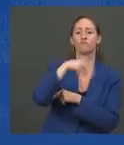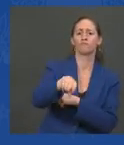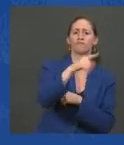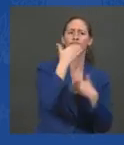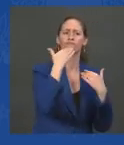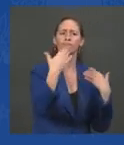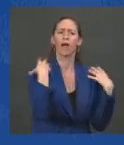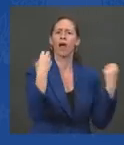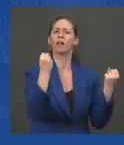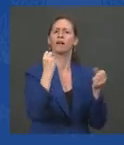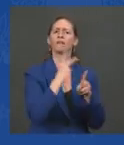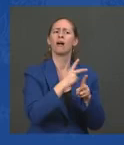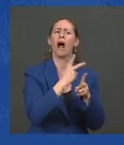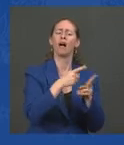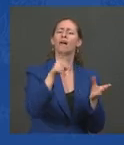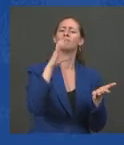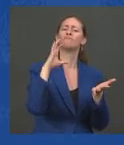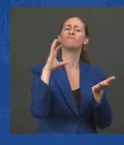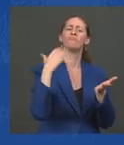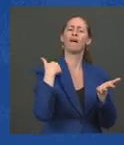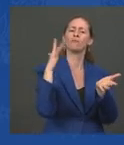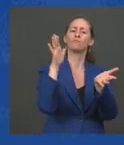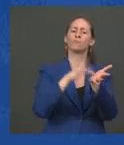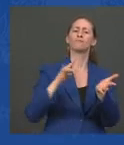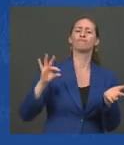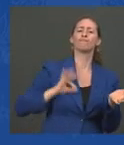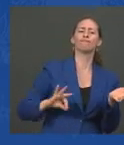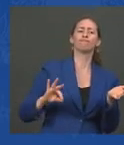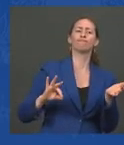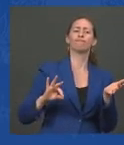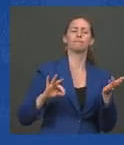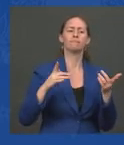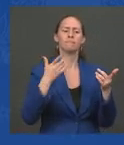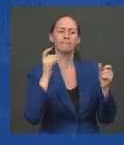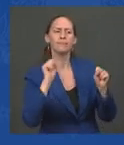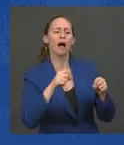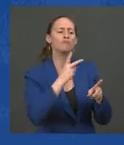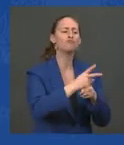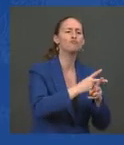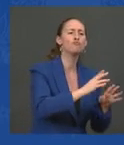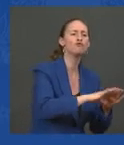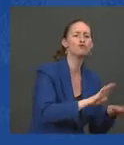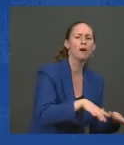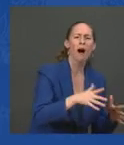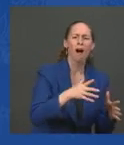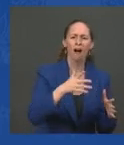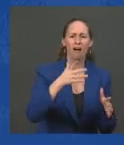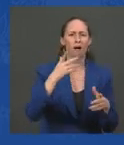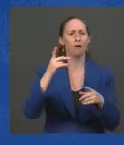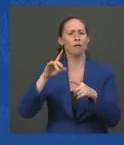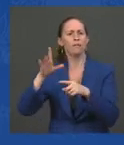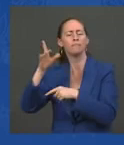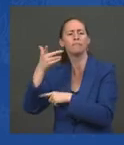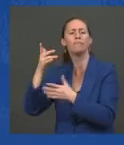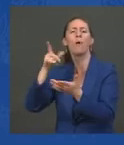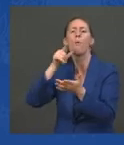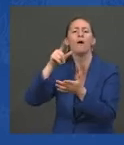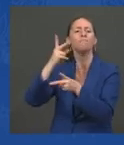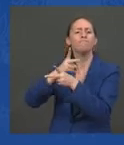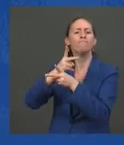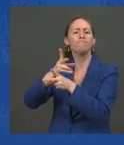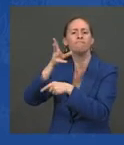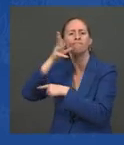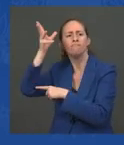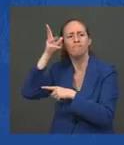feel financially squeezed in raising a child while caring for an aging parent, the so-called sandwich generation, we want to